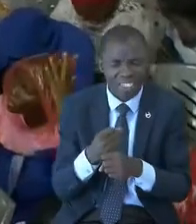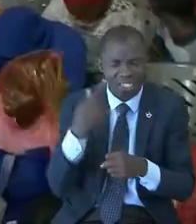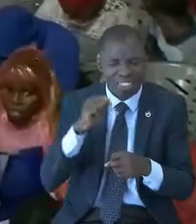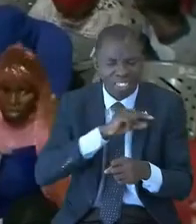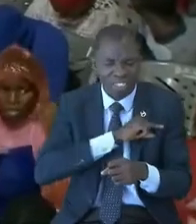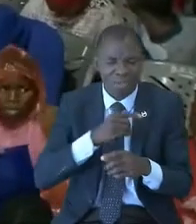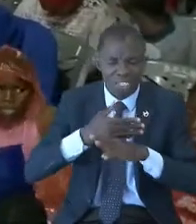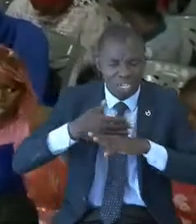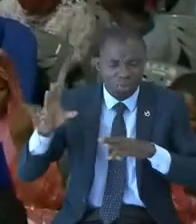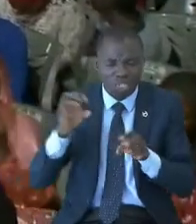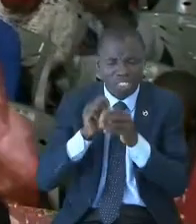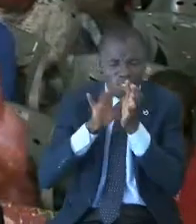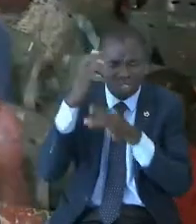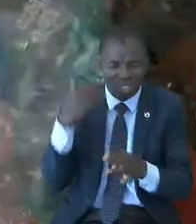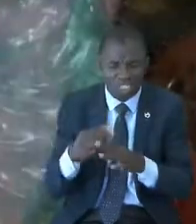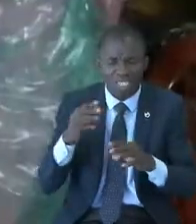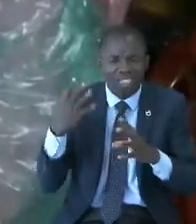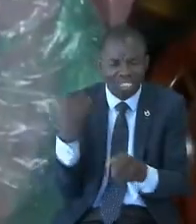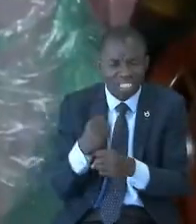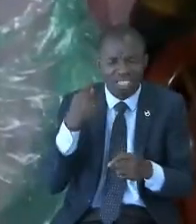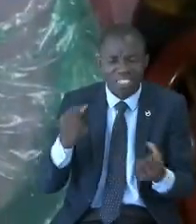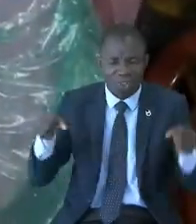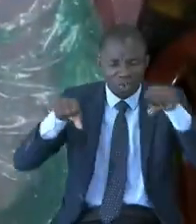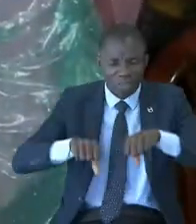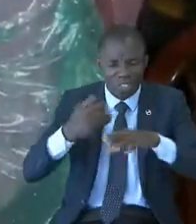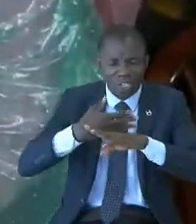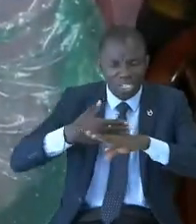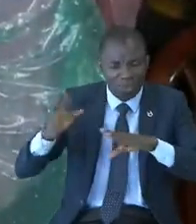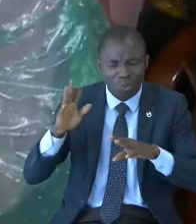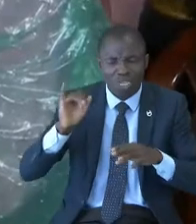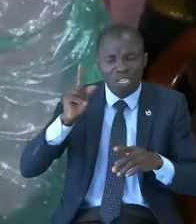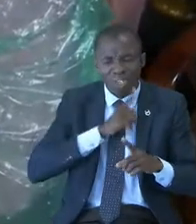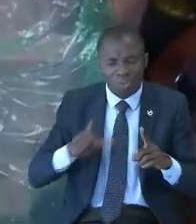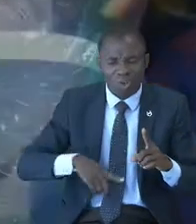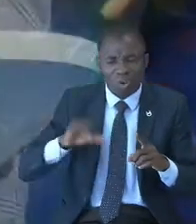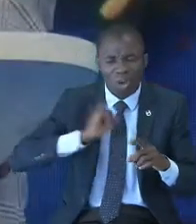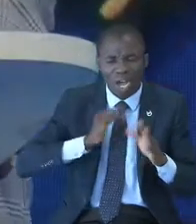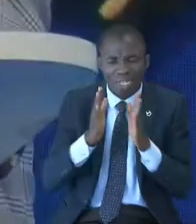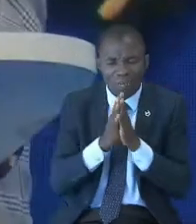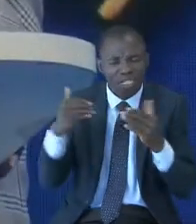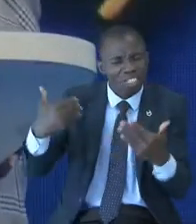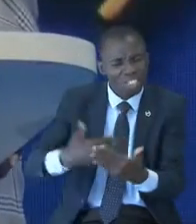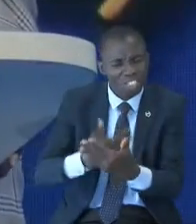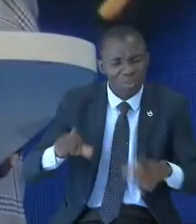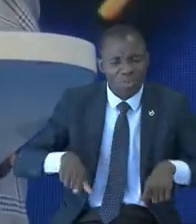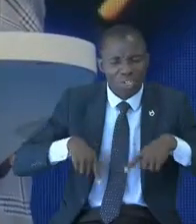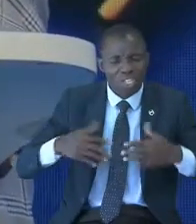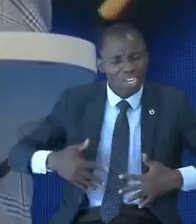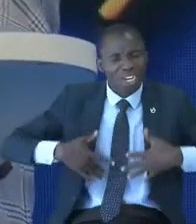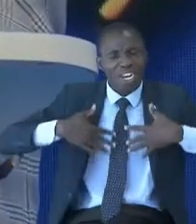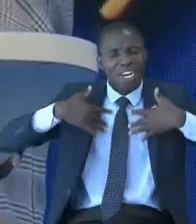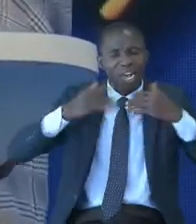away. Take their condemnation away. And Lord, I pray a new life will come